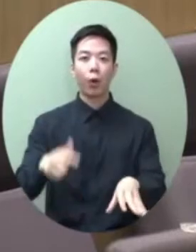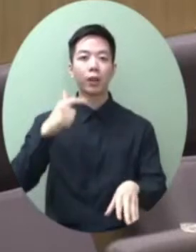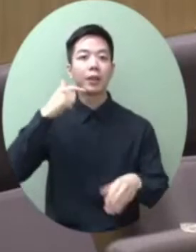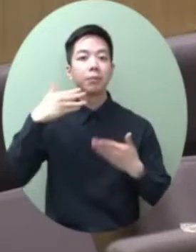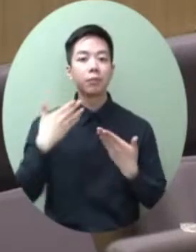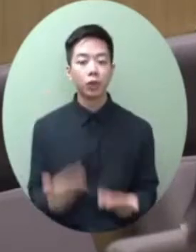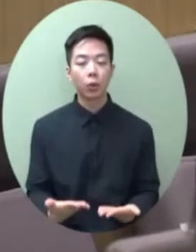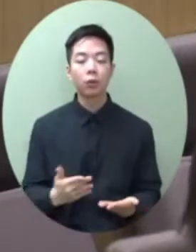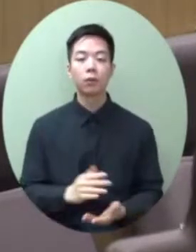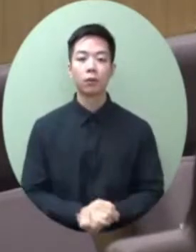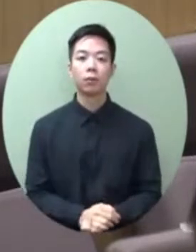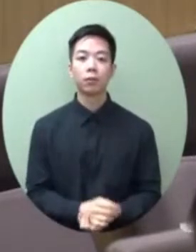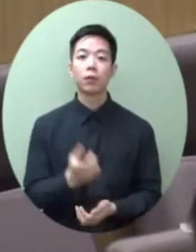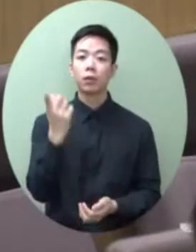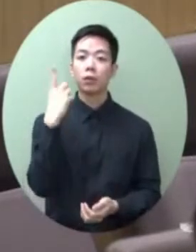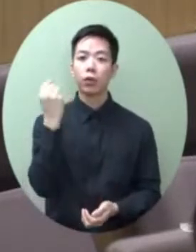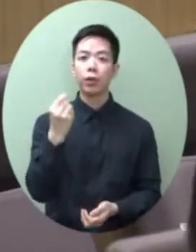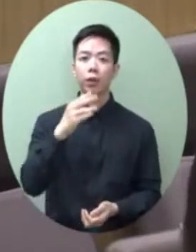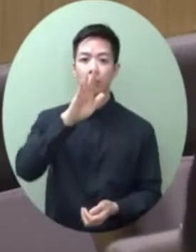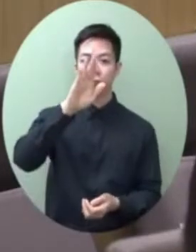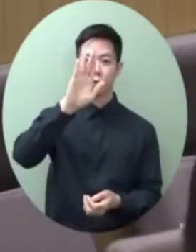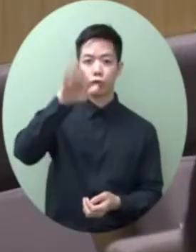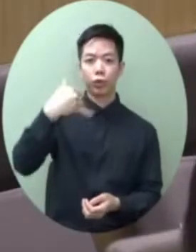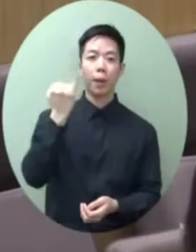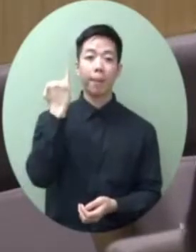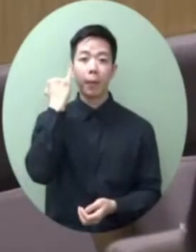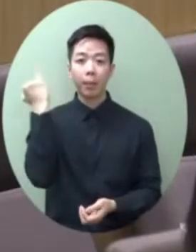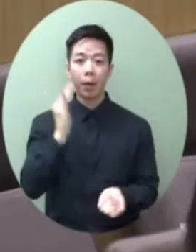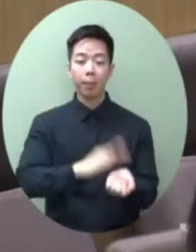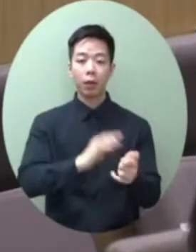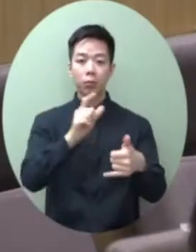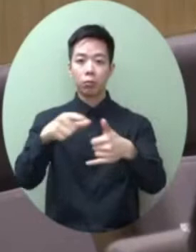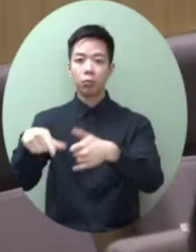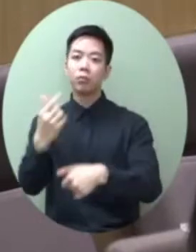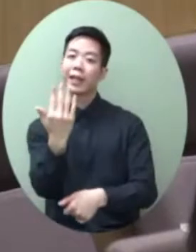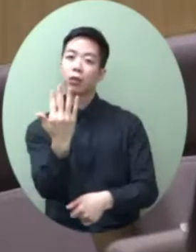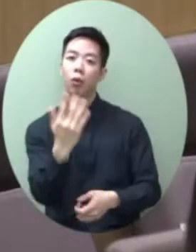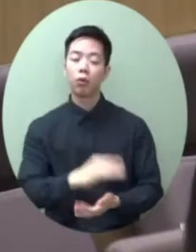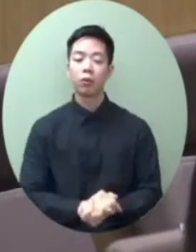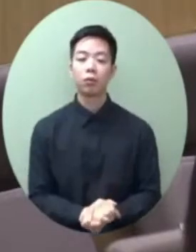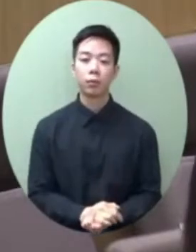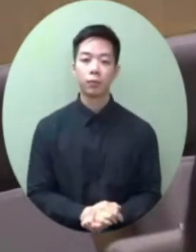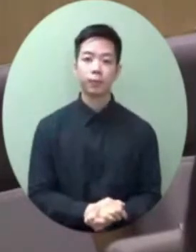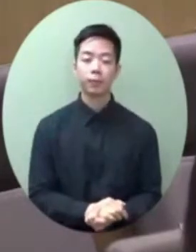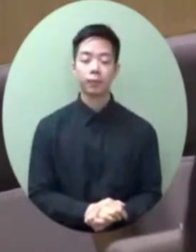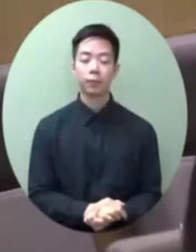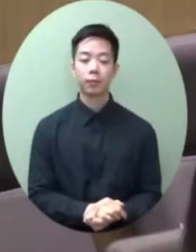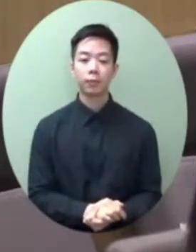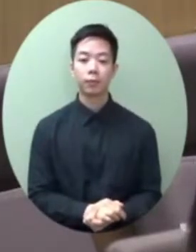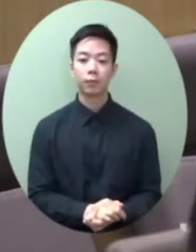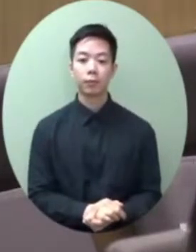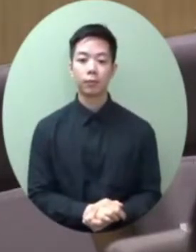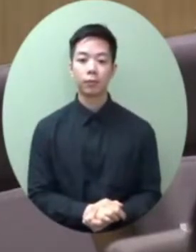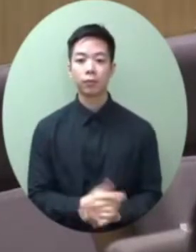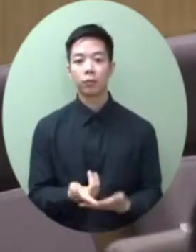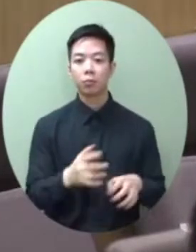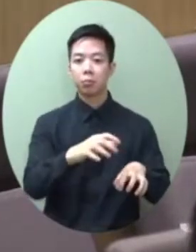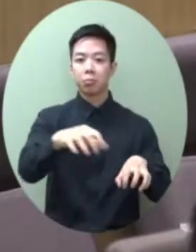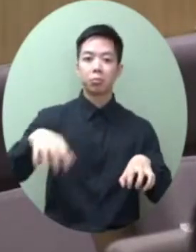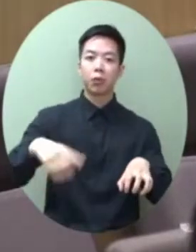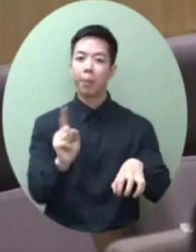quite serious. Can you brief us on the proportion of untraceable cases in those districts, or in